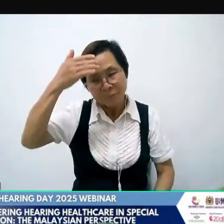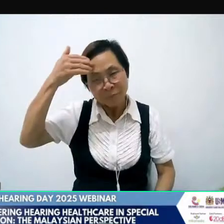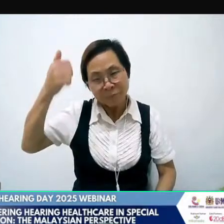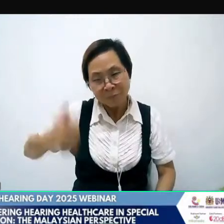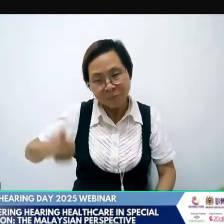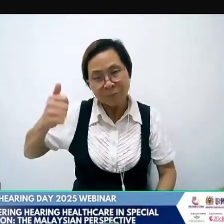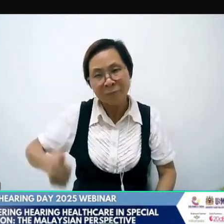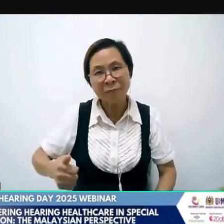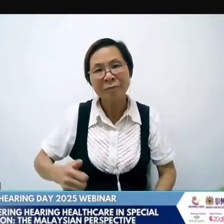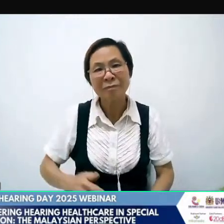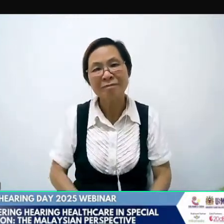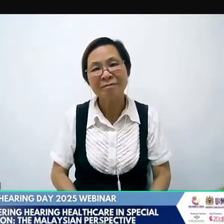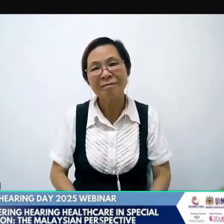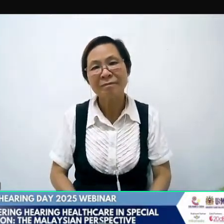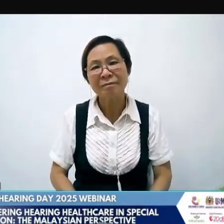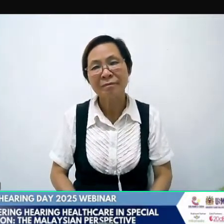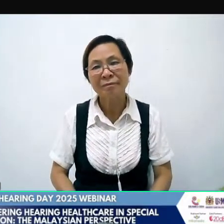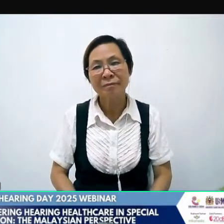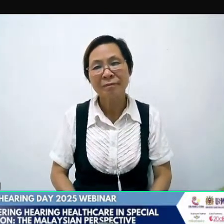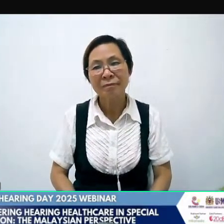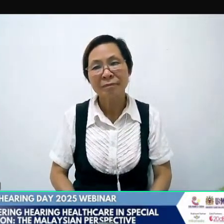wabarakatuh.